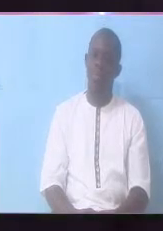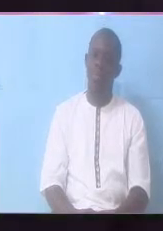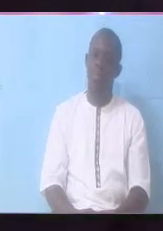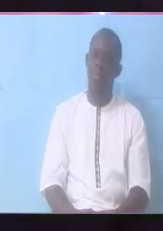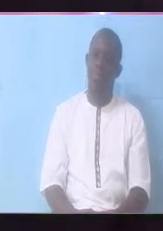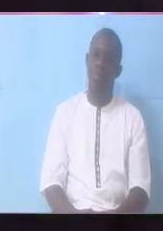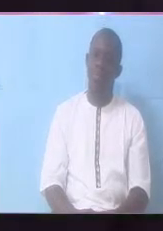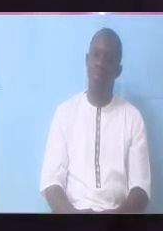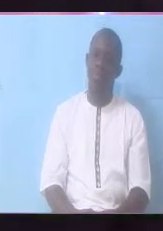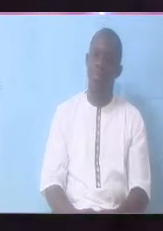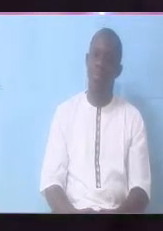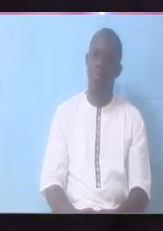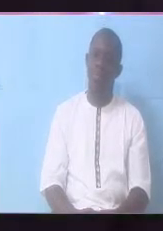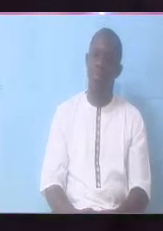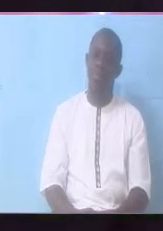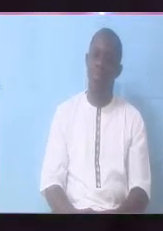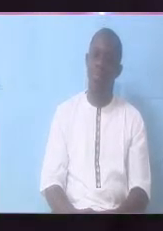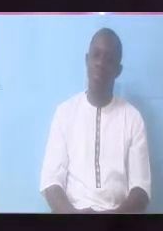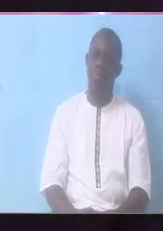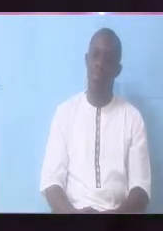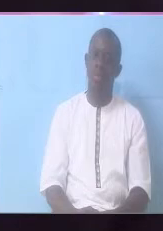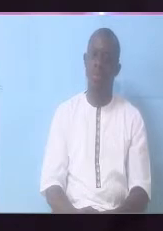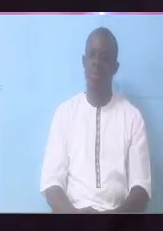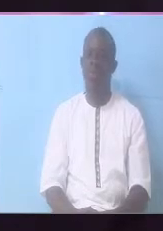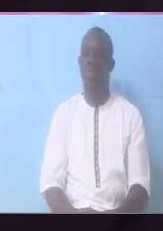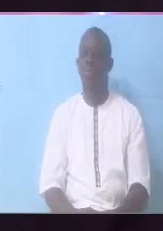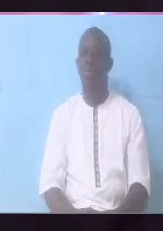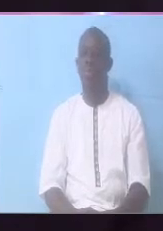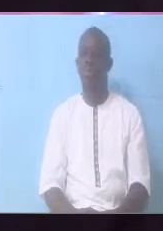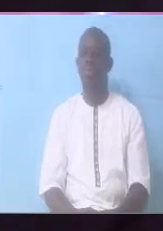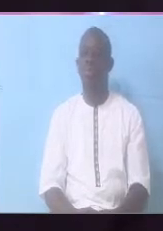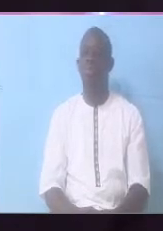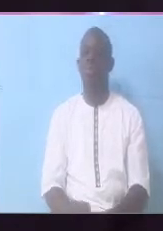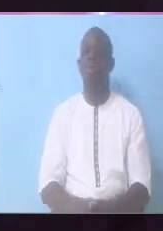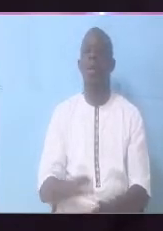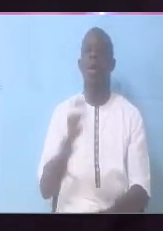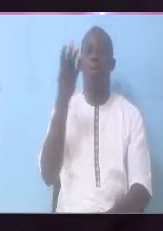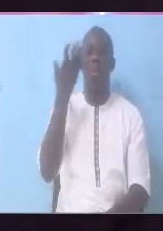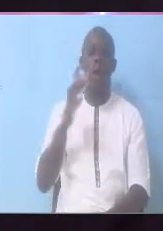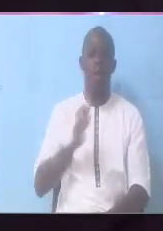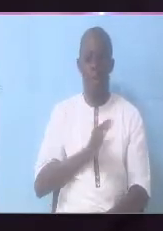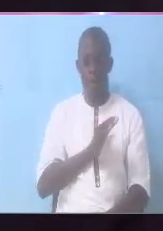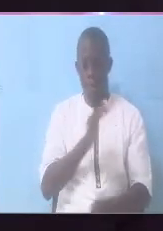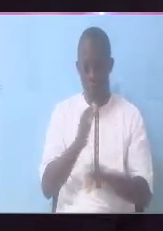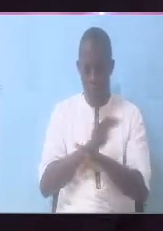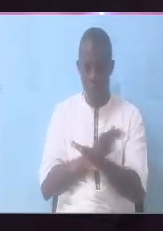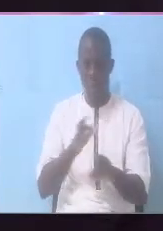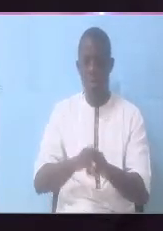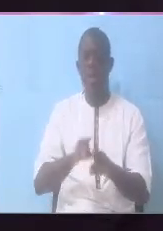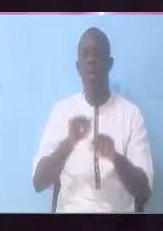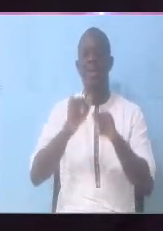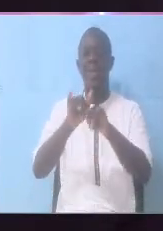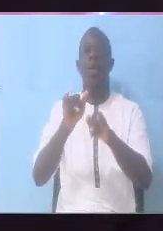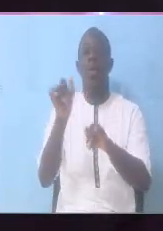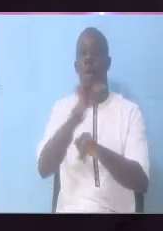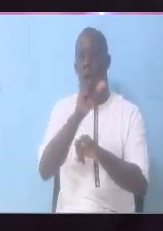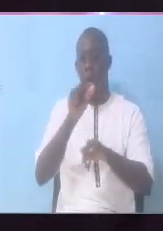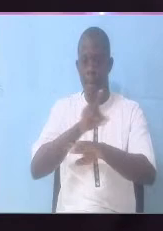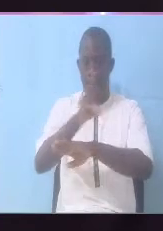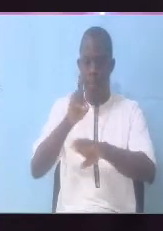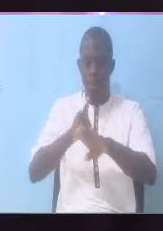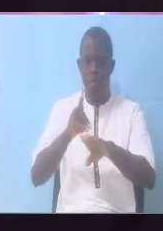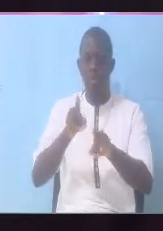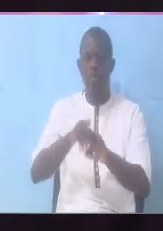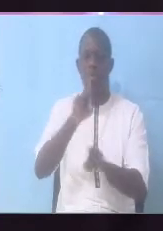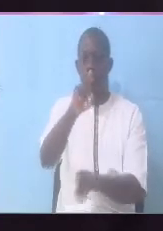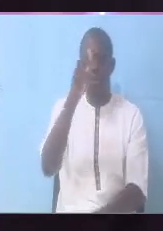Yes. When they came, they were lodged at somewhere else. Where? You know Matar Jaju, the Rasula.